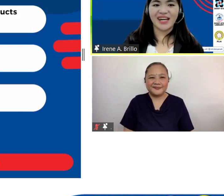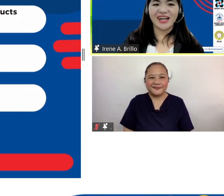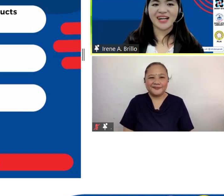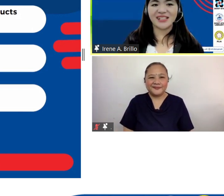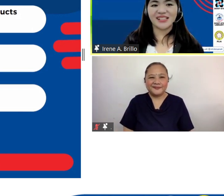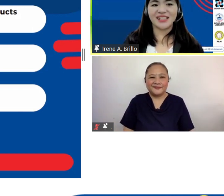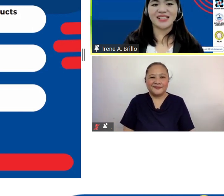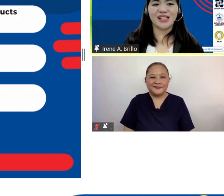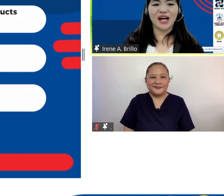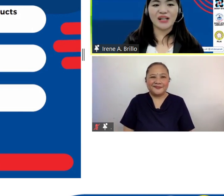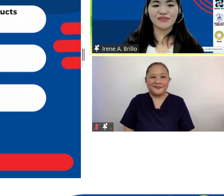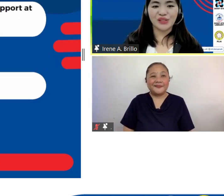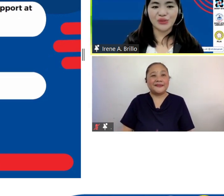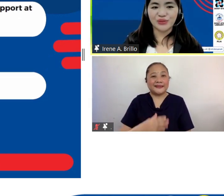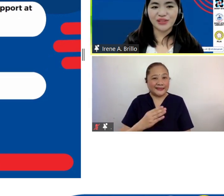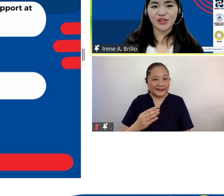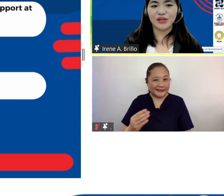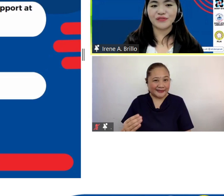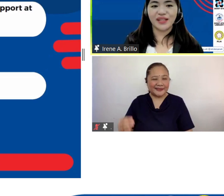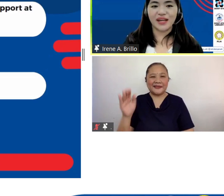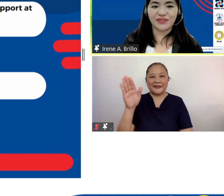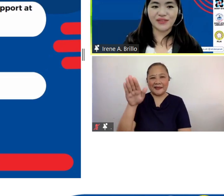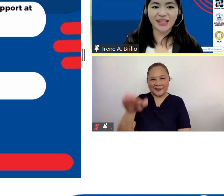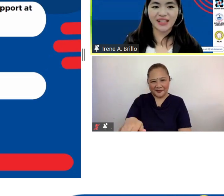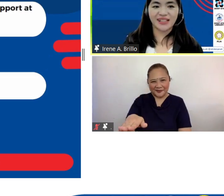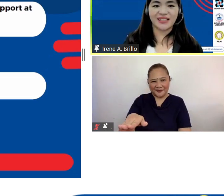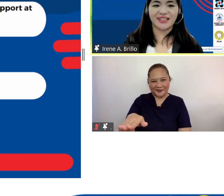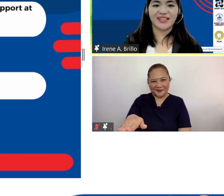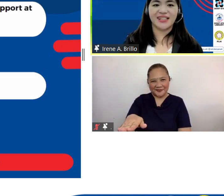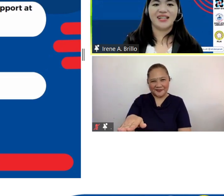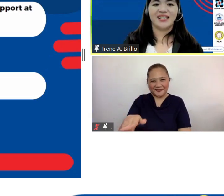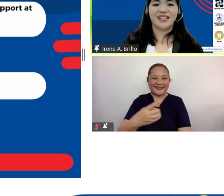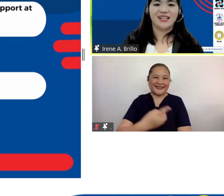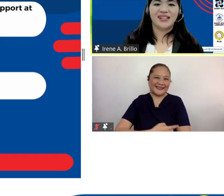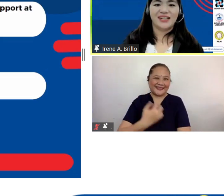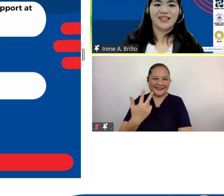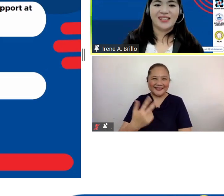Ayan. And in the afternoon of day 3,